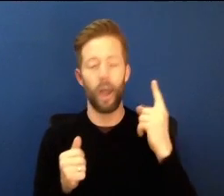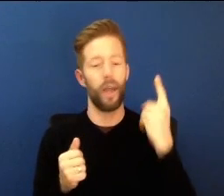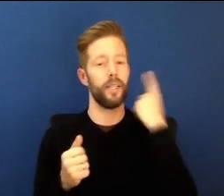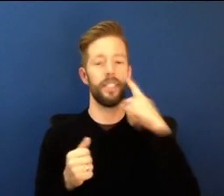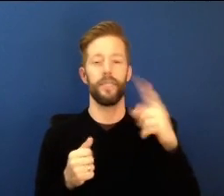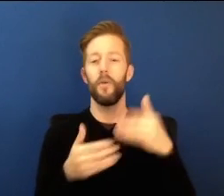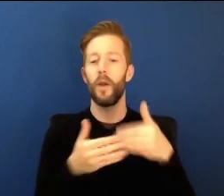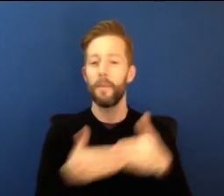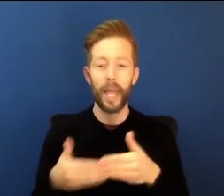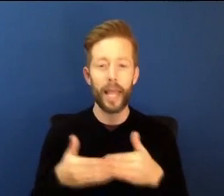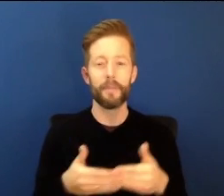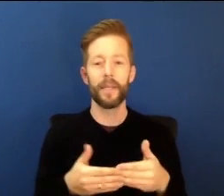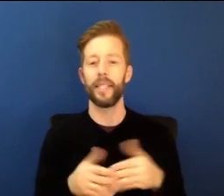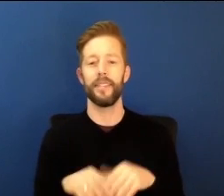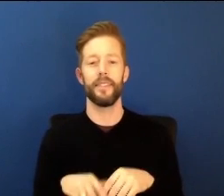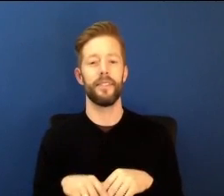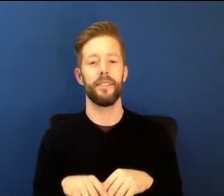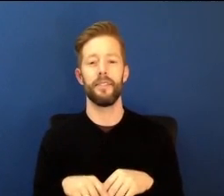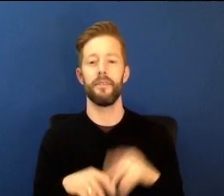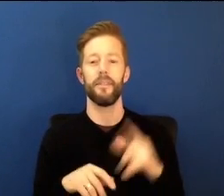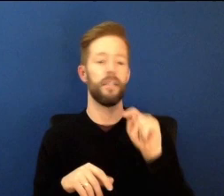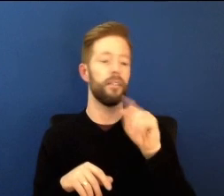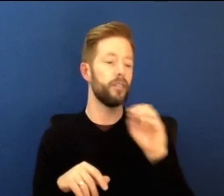for babies. It's for